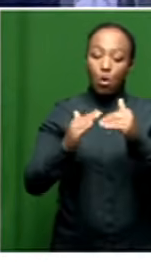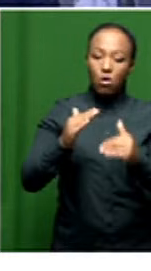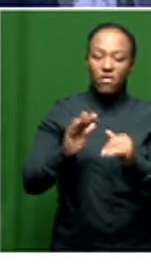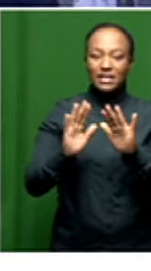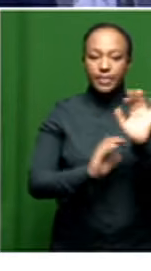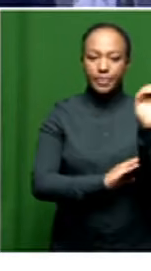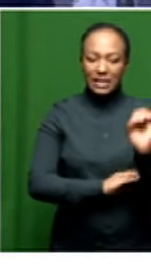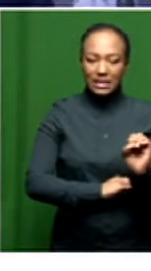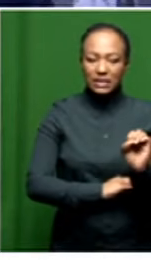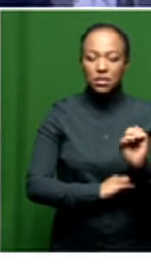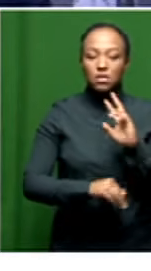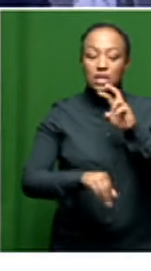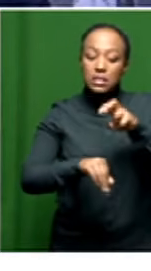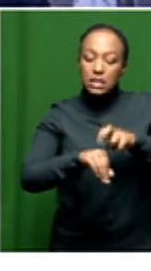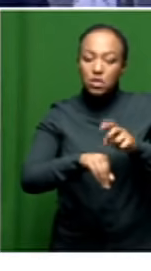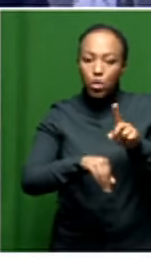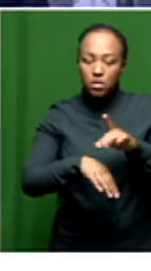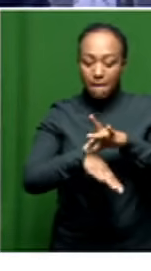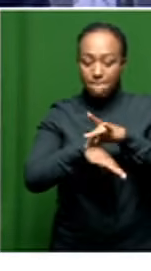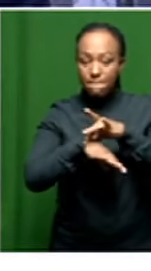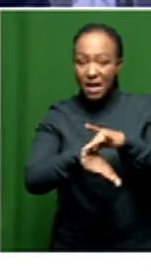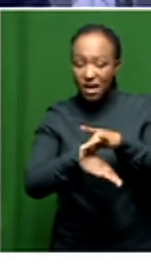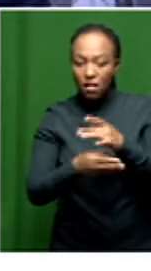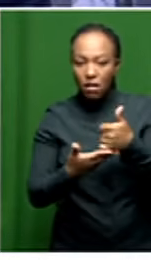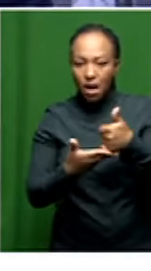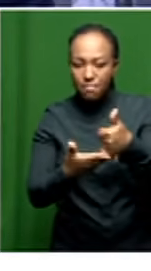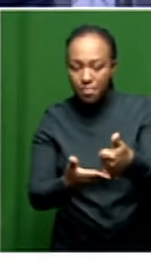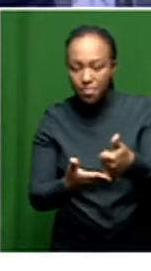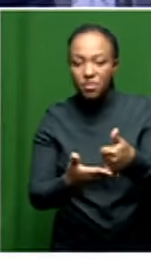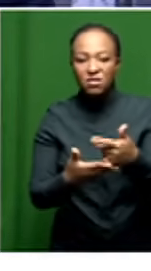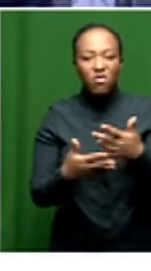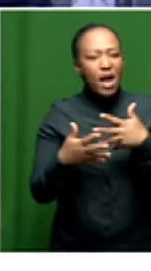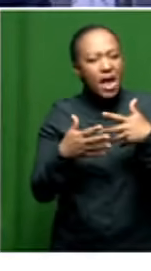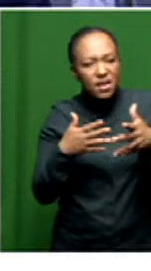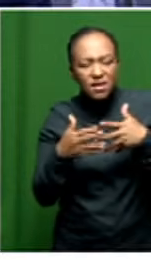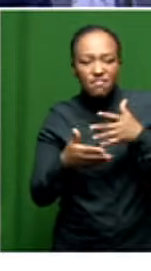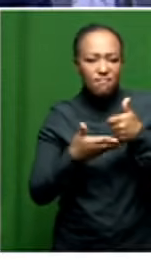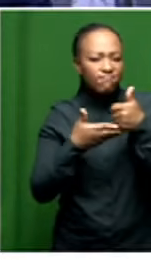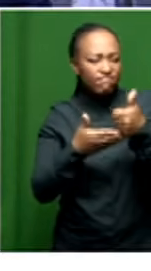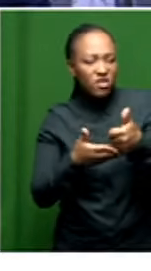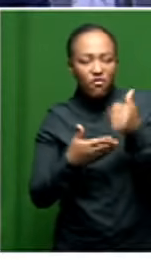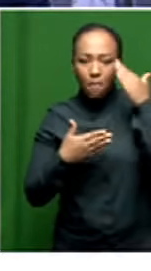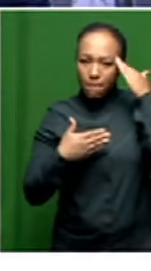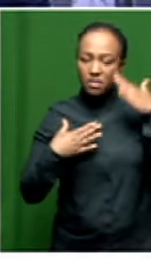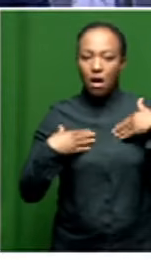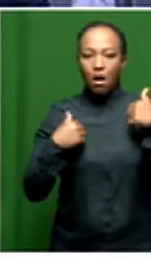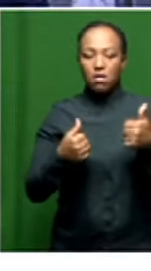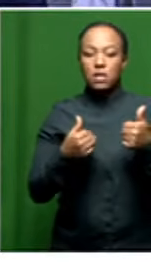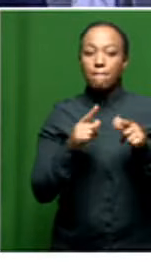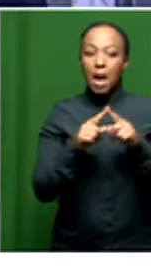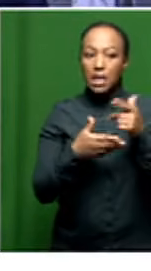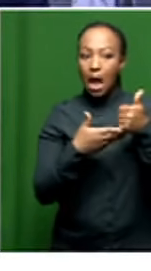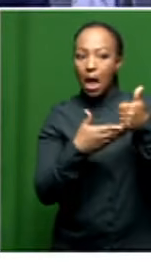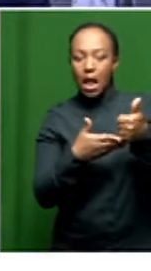that need medical assistance or any form of issue that they have, particularly with their mental health, are not getting cared